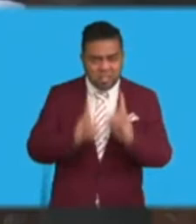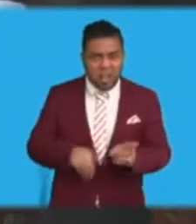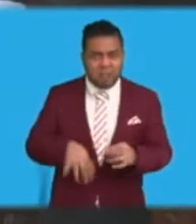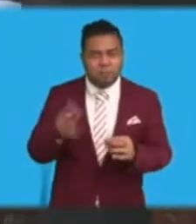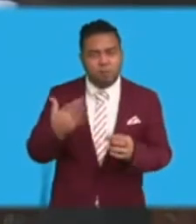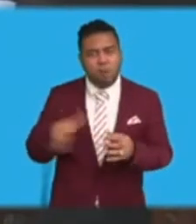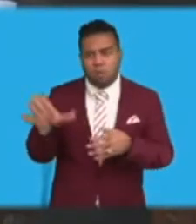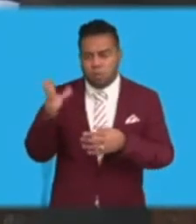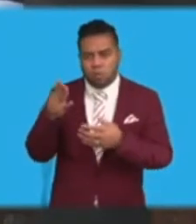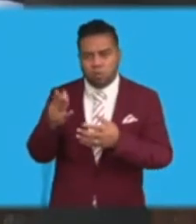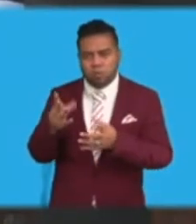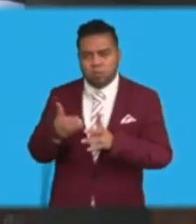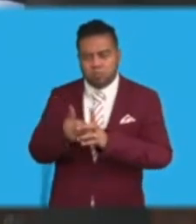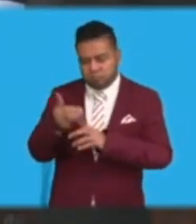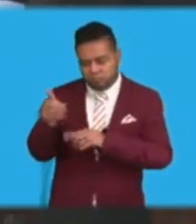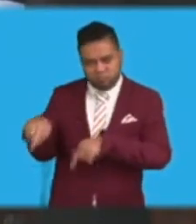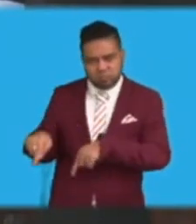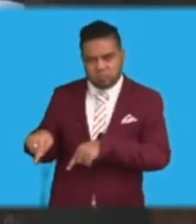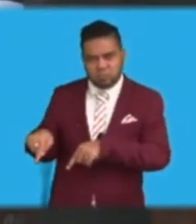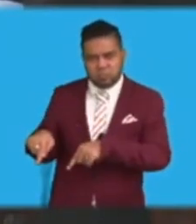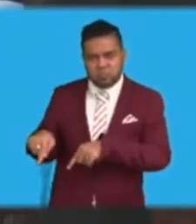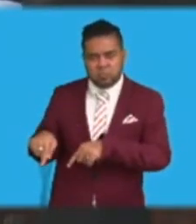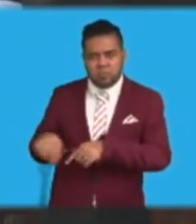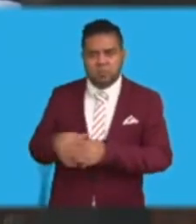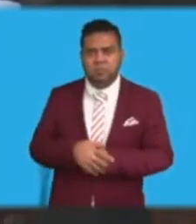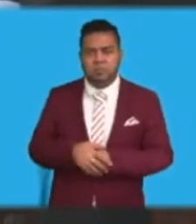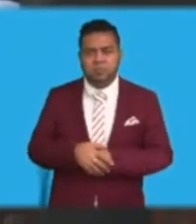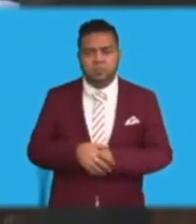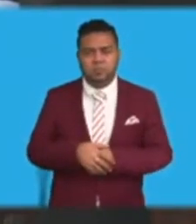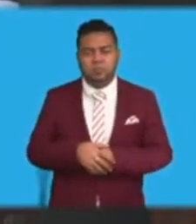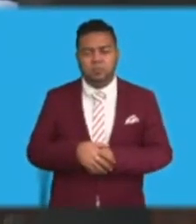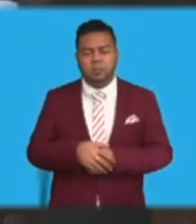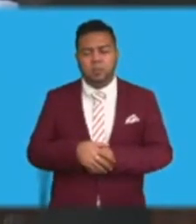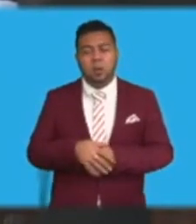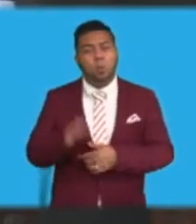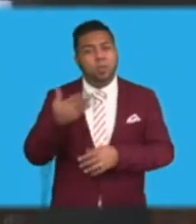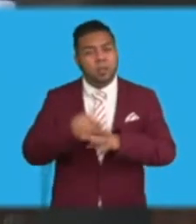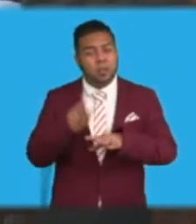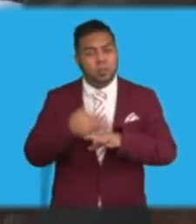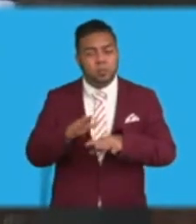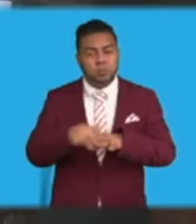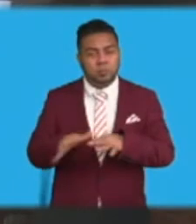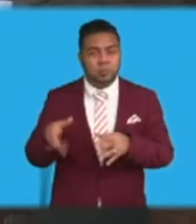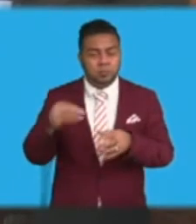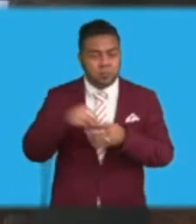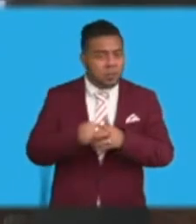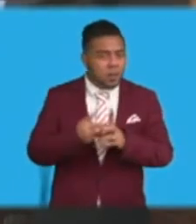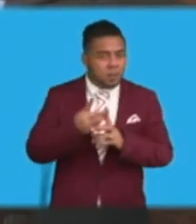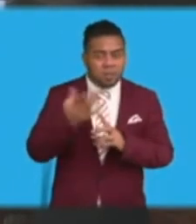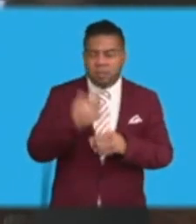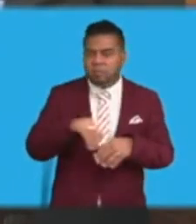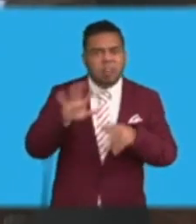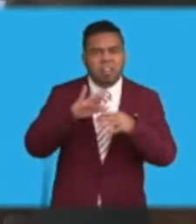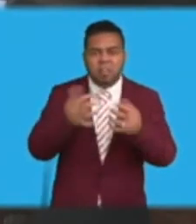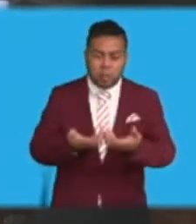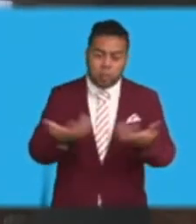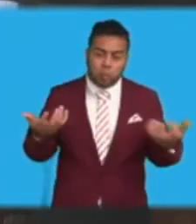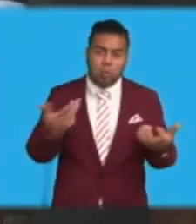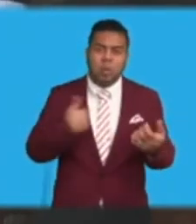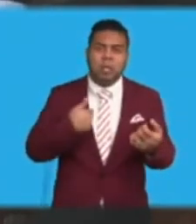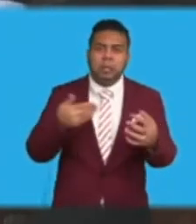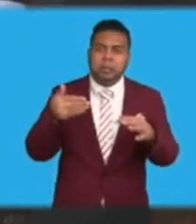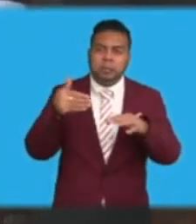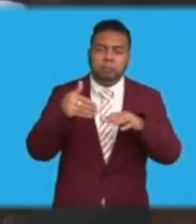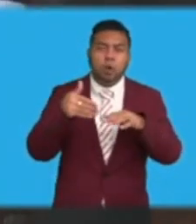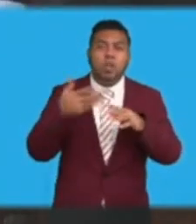Madam Speaker, throughout Fiji. When the new settlements, when new developments came in, there was no separate new provision for drainage